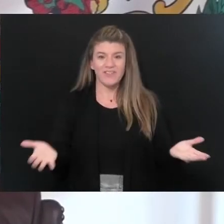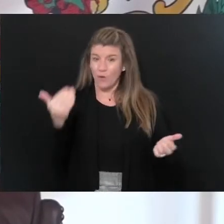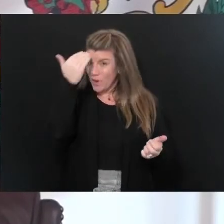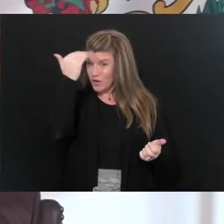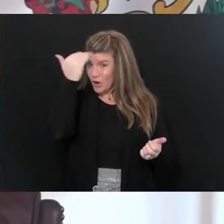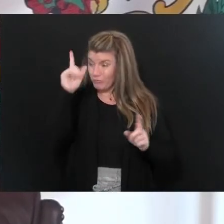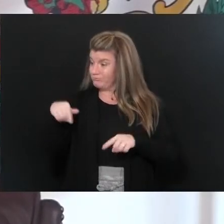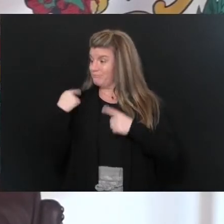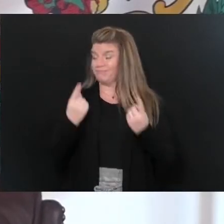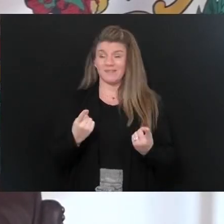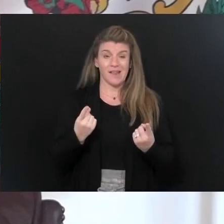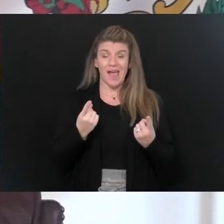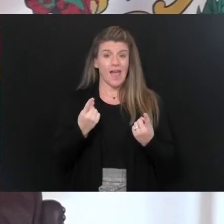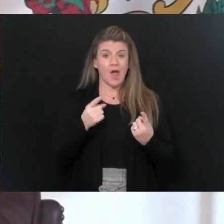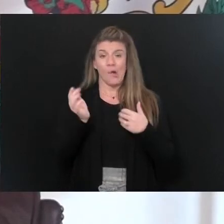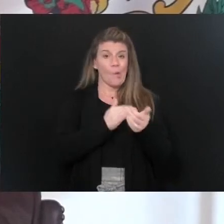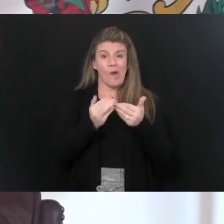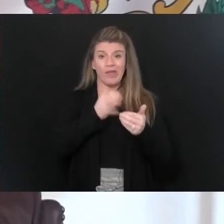said, whether it be,